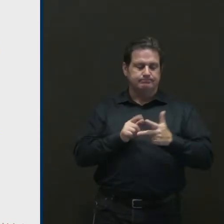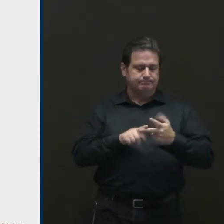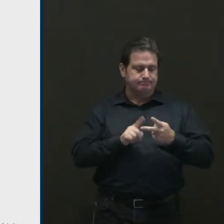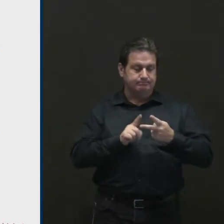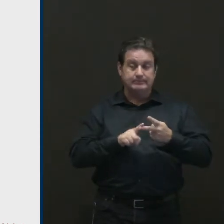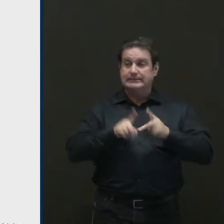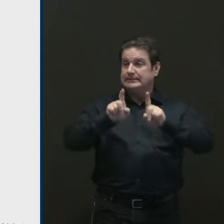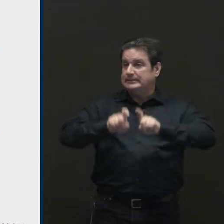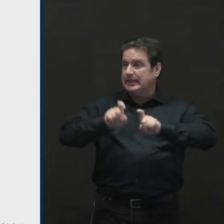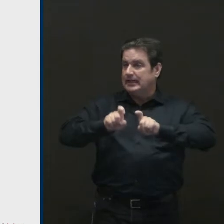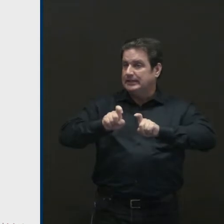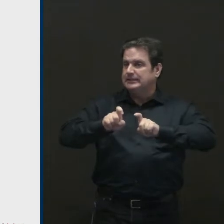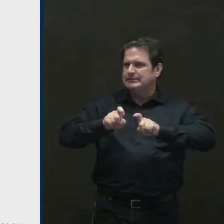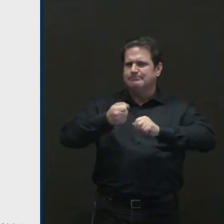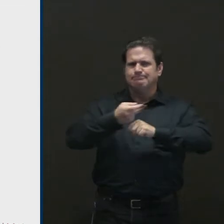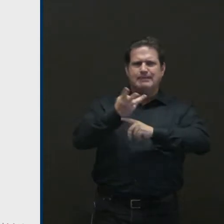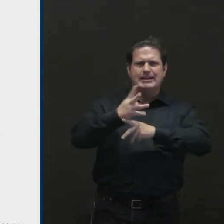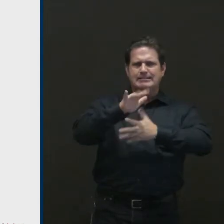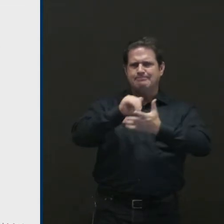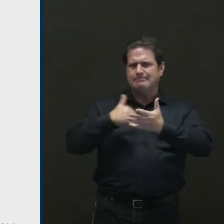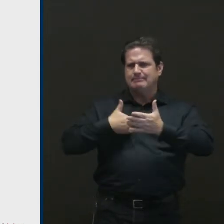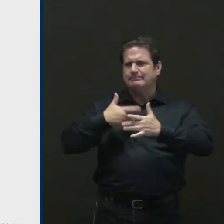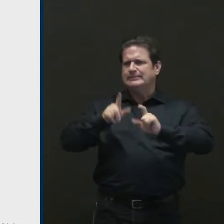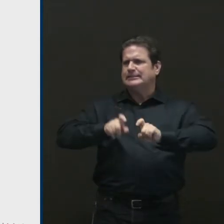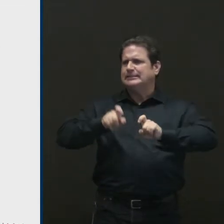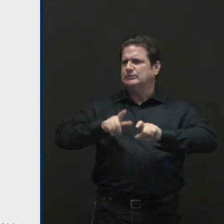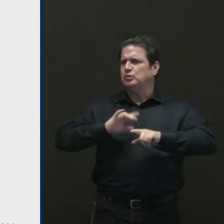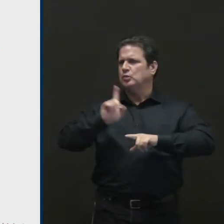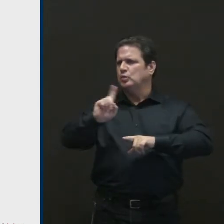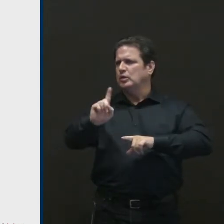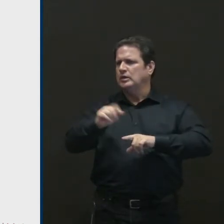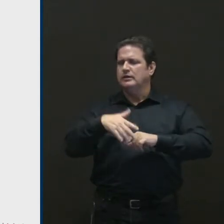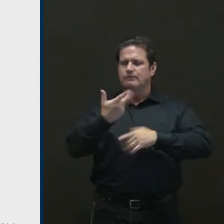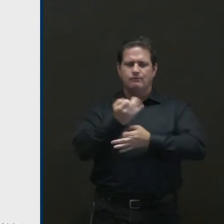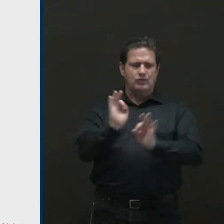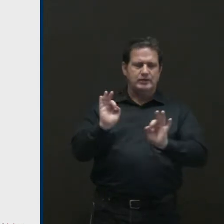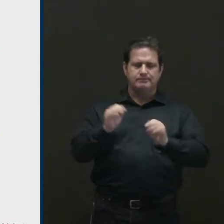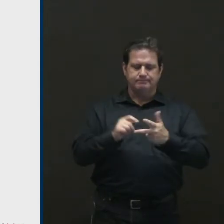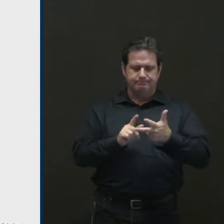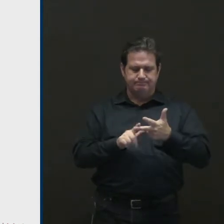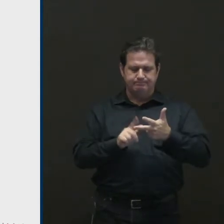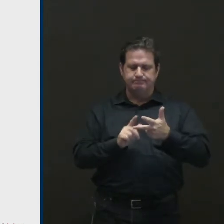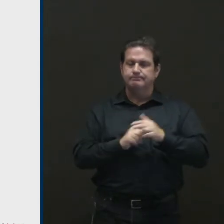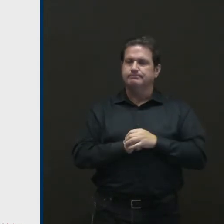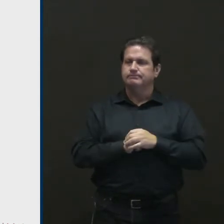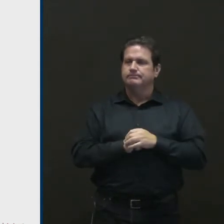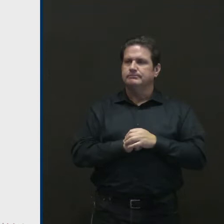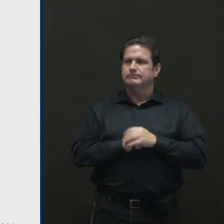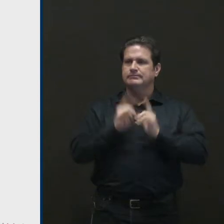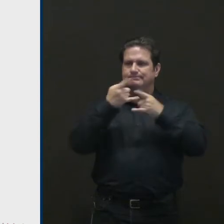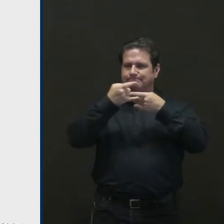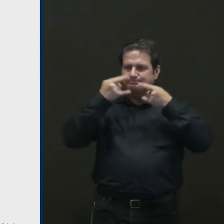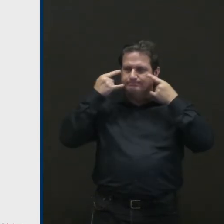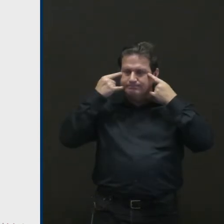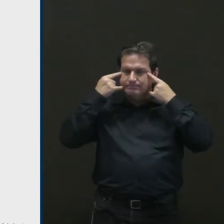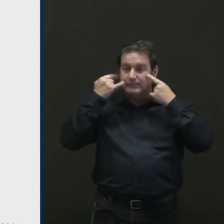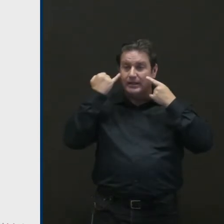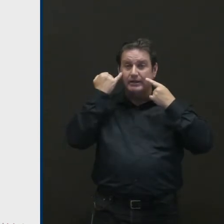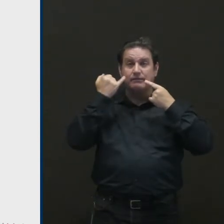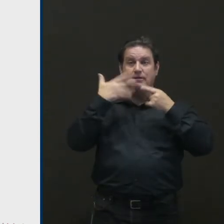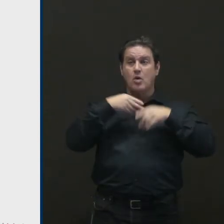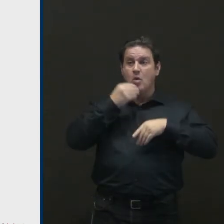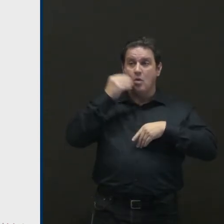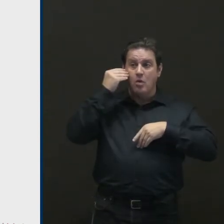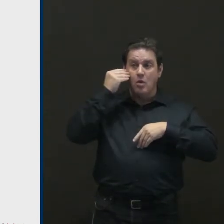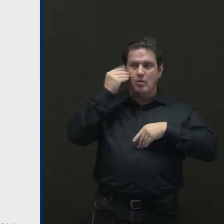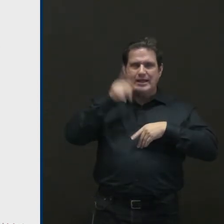getting tested at one of the many sites that Delaware has provided for free COVID-19 testing, and wearing a face covering if you're in your home